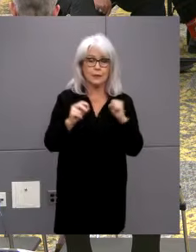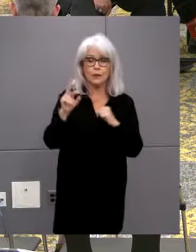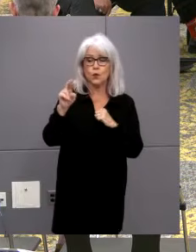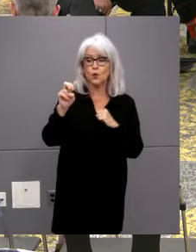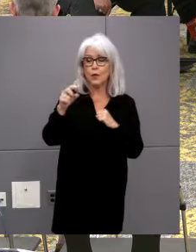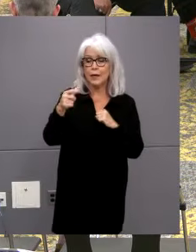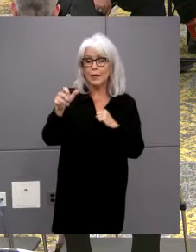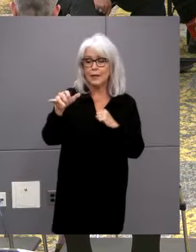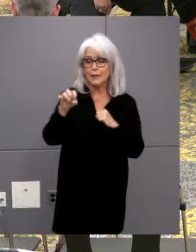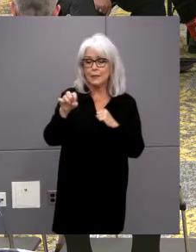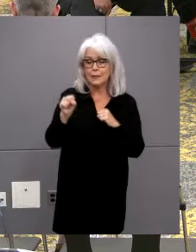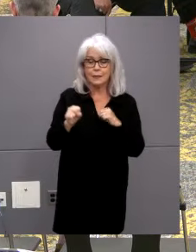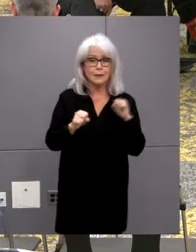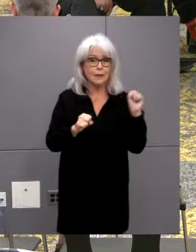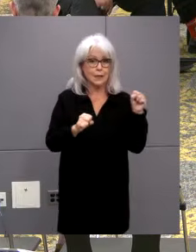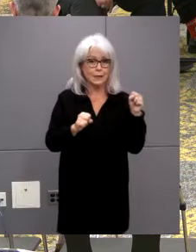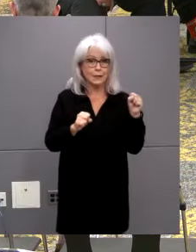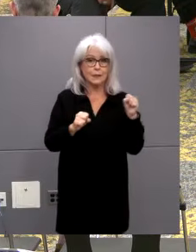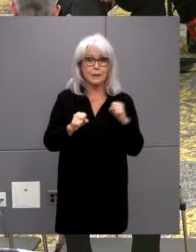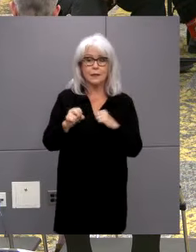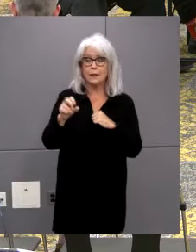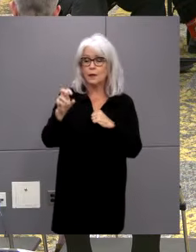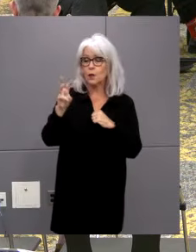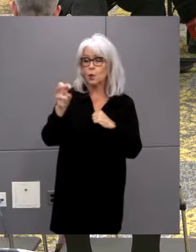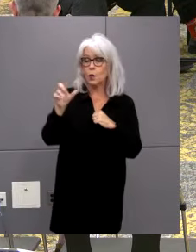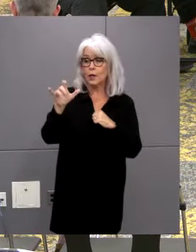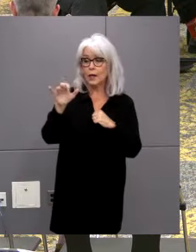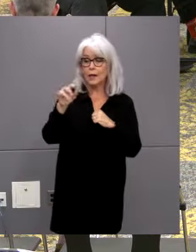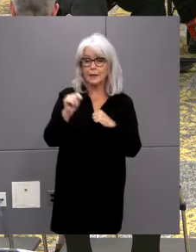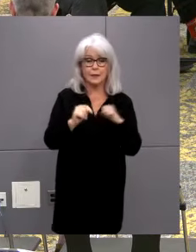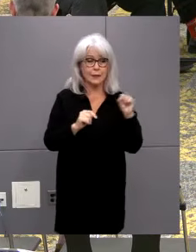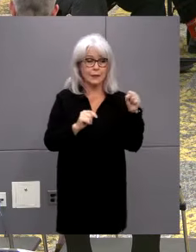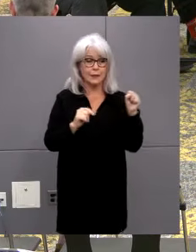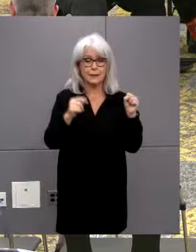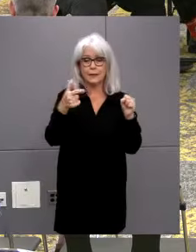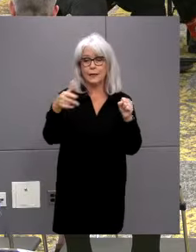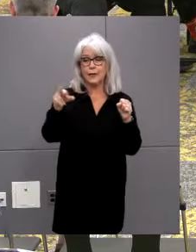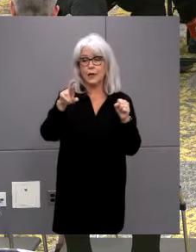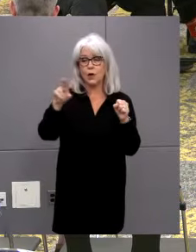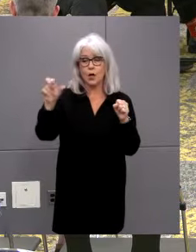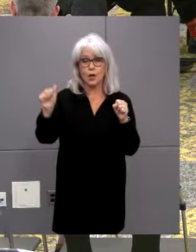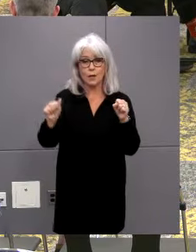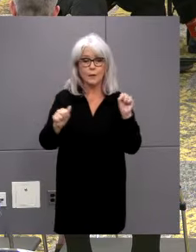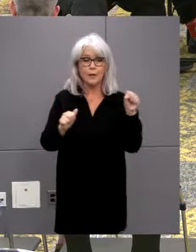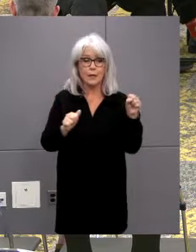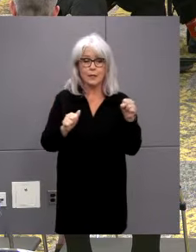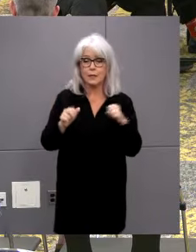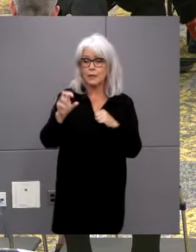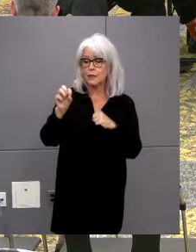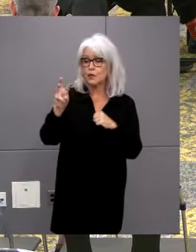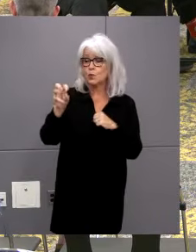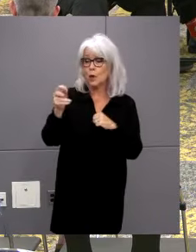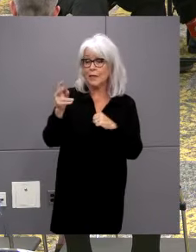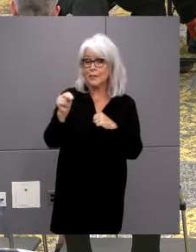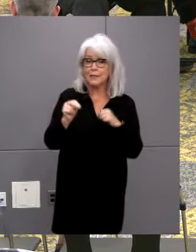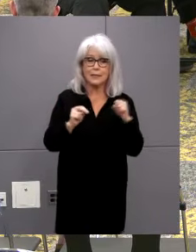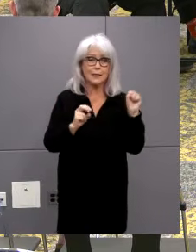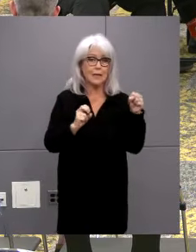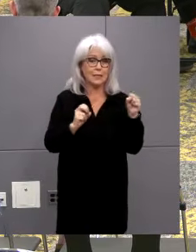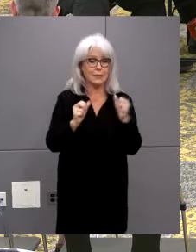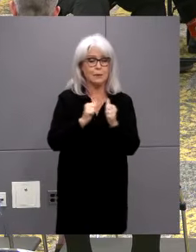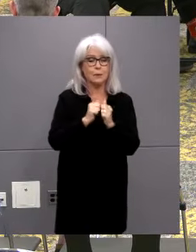Reyes? Yes. Trustee Wolcott? Yes. Trustee Guerra? And Chair Swanson? Yes. That